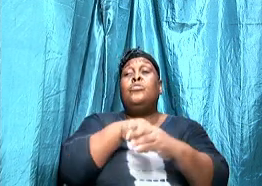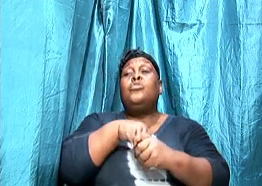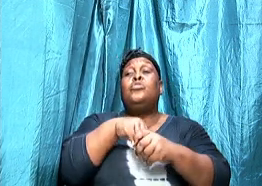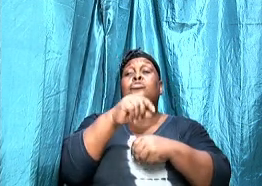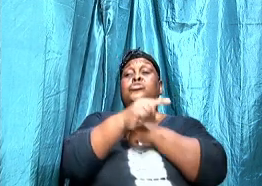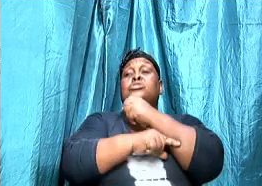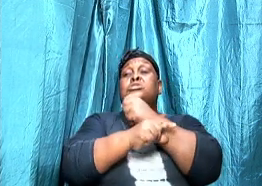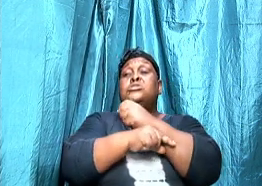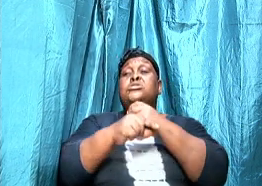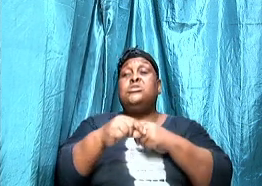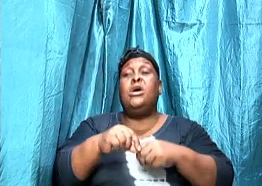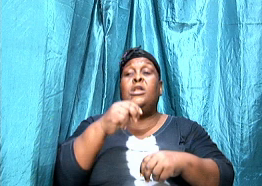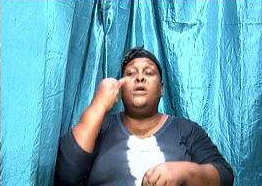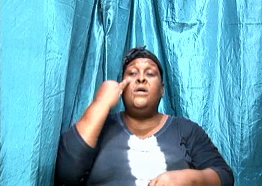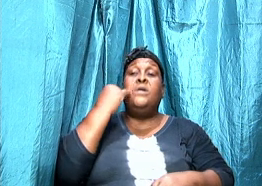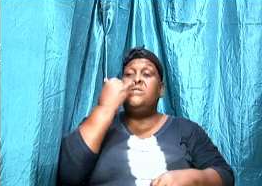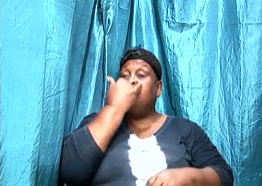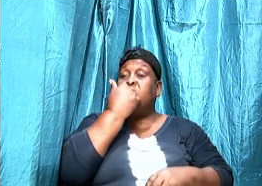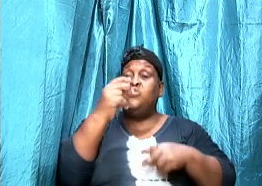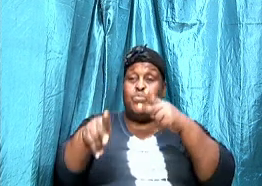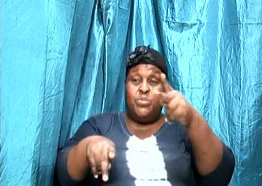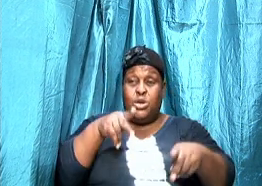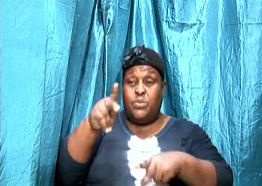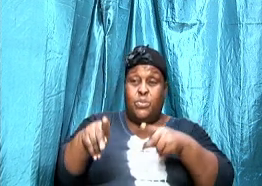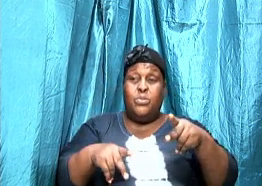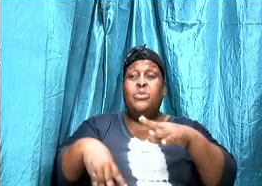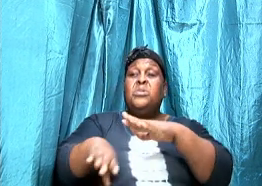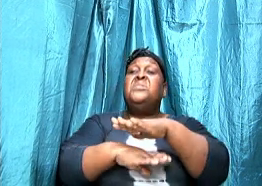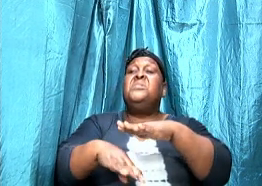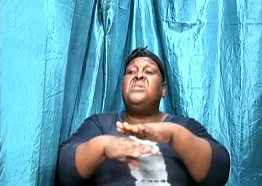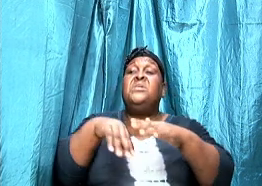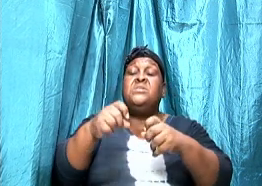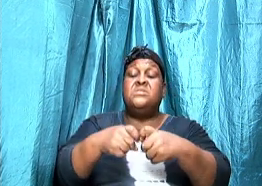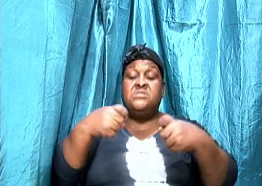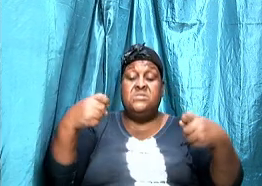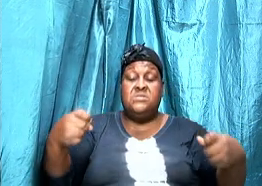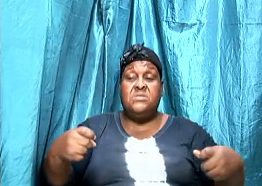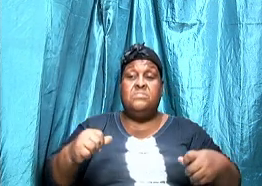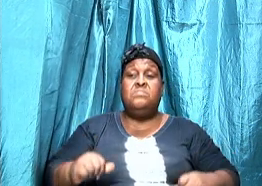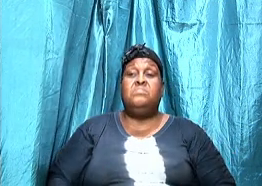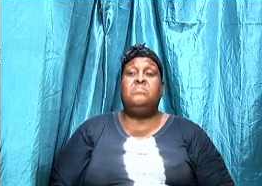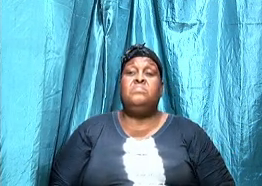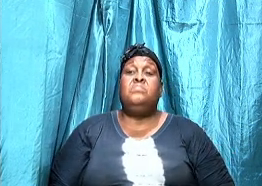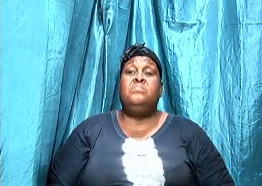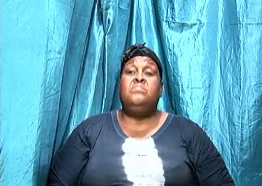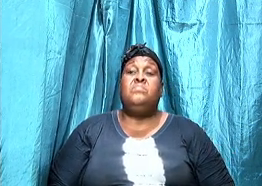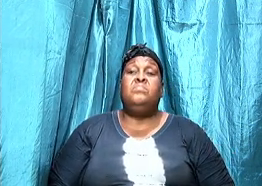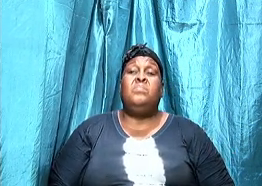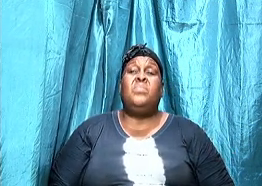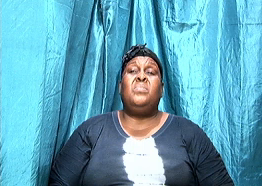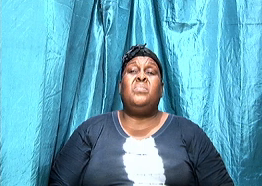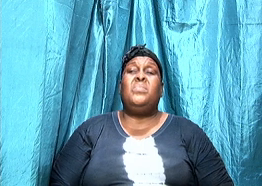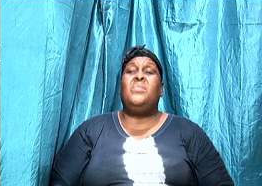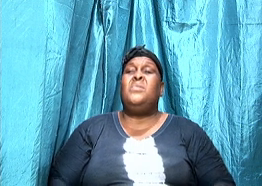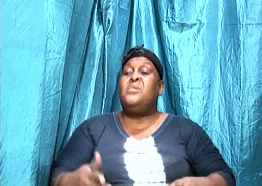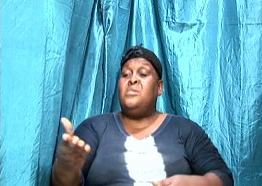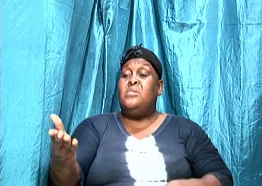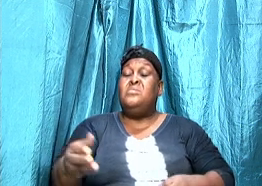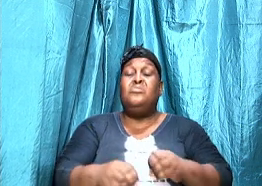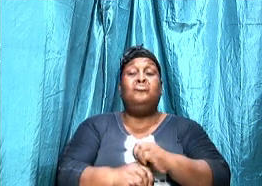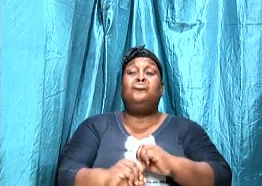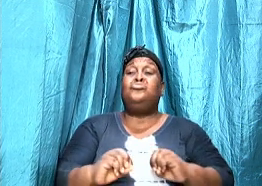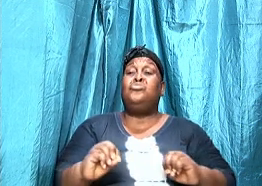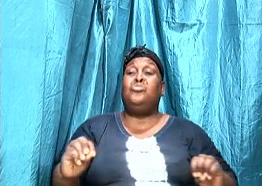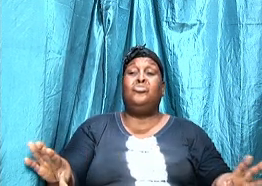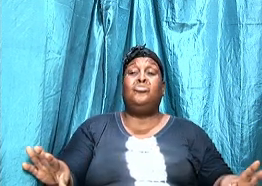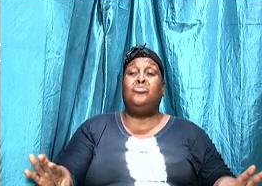Jew were under sin. He went on to say that there is none that, and